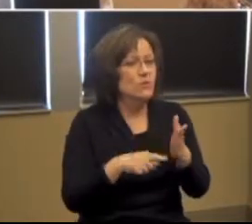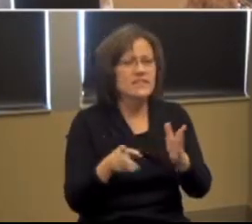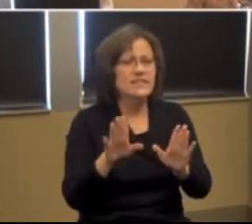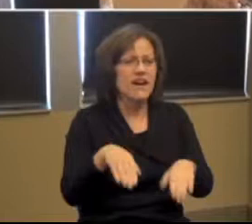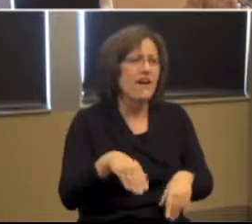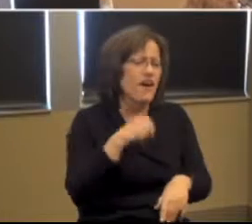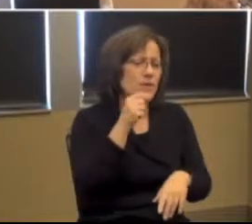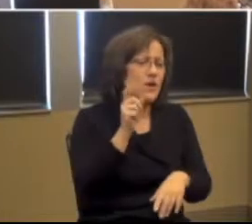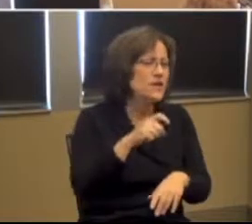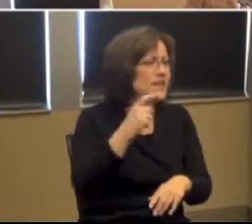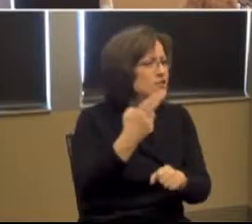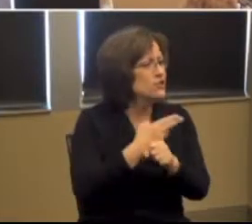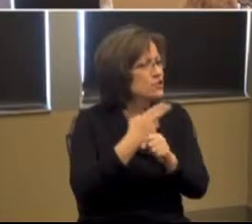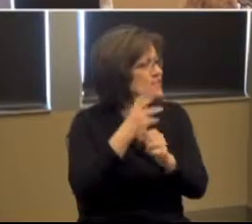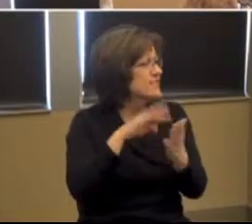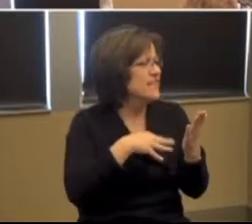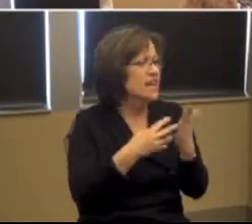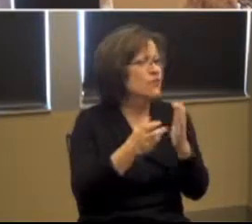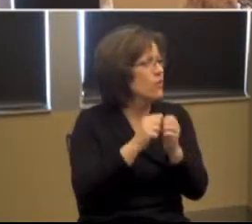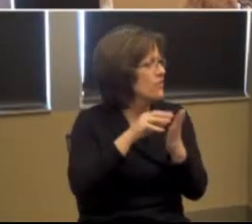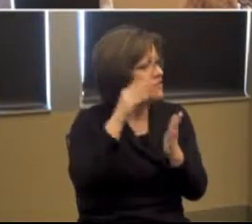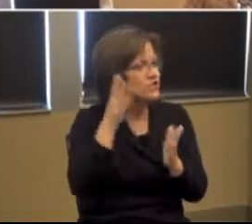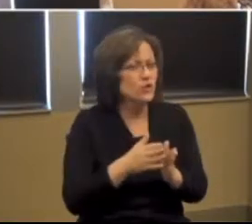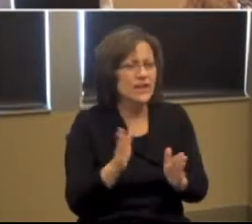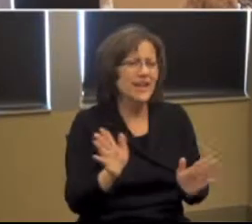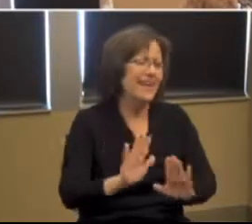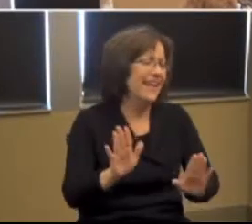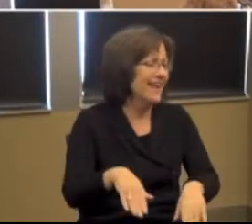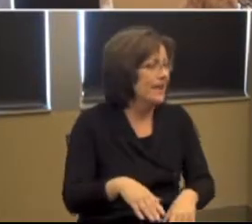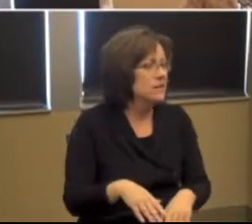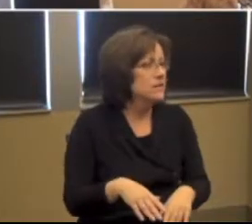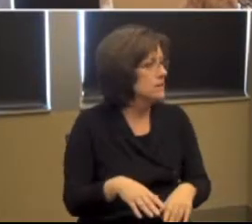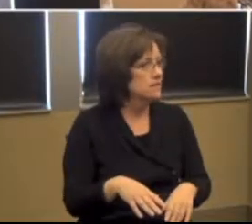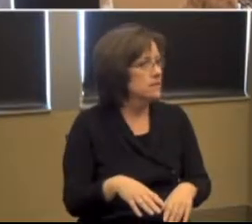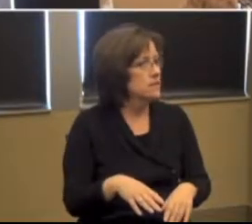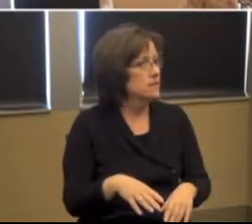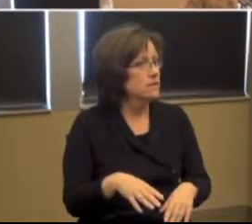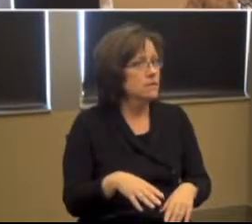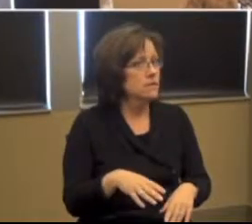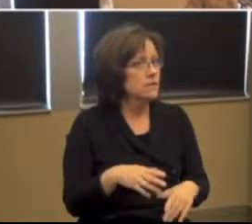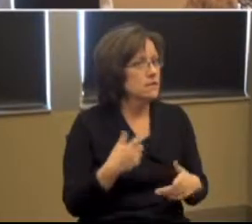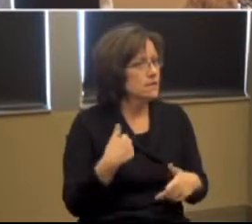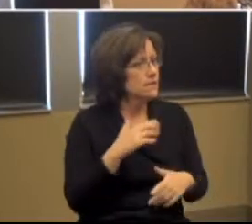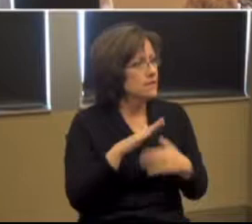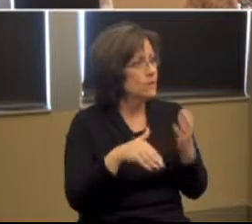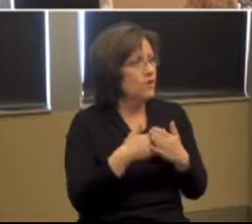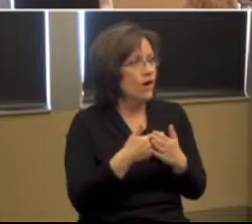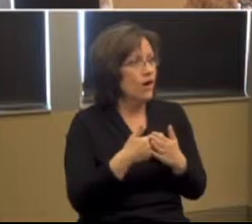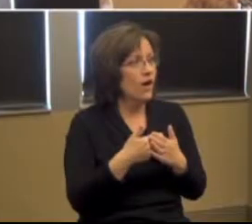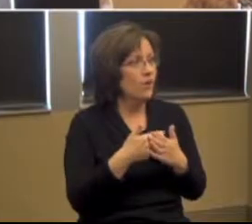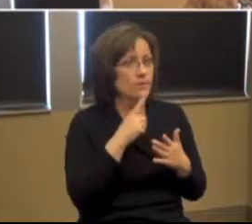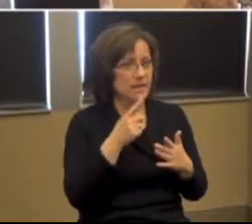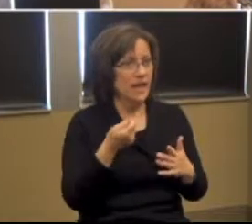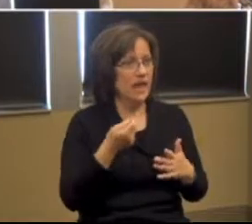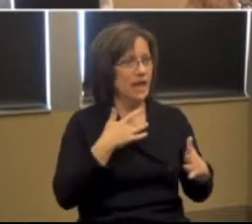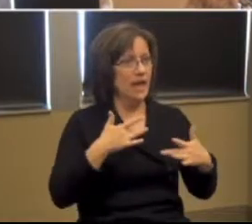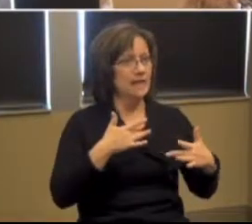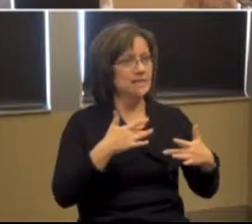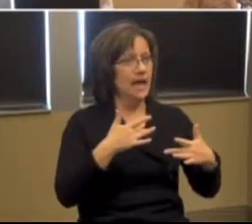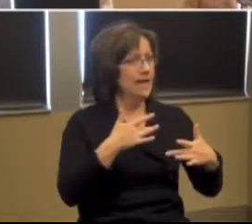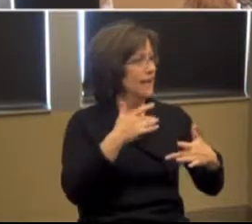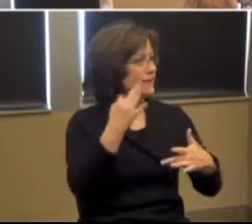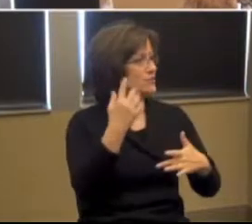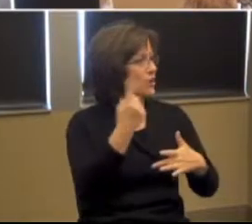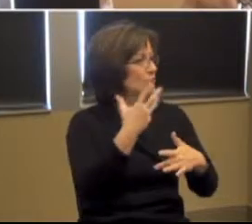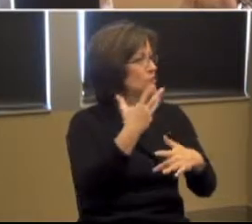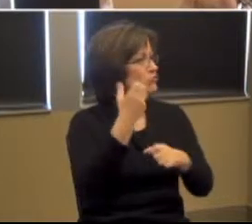not using a schedule with a student. It's, we would all probably have a little bit of anxiety if